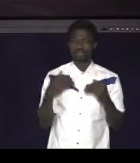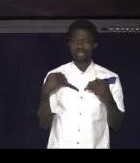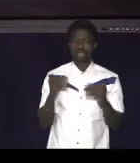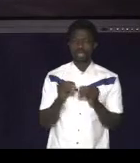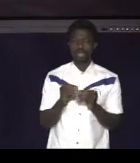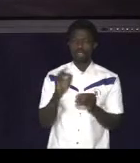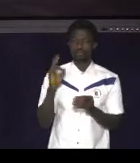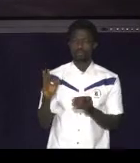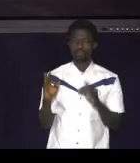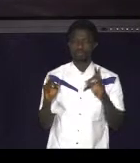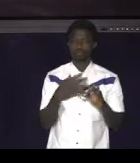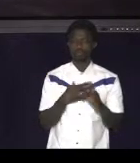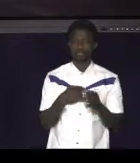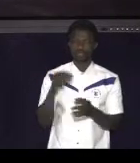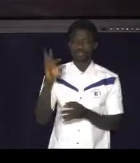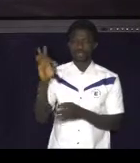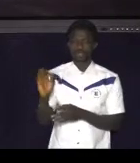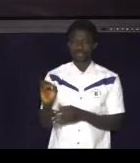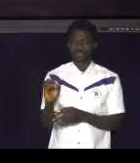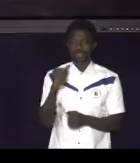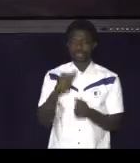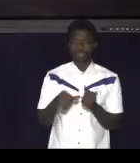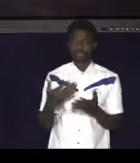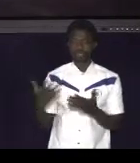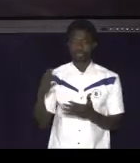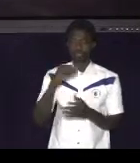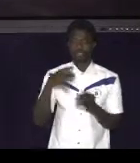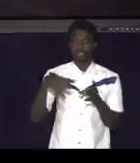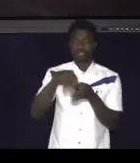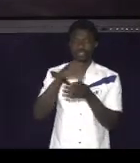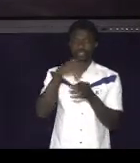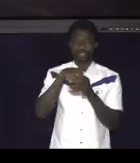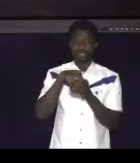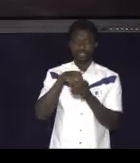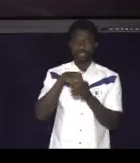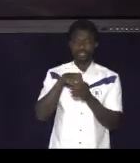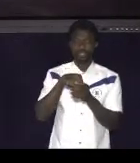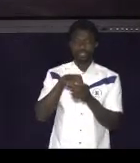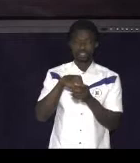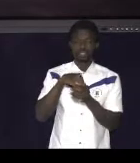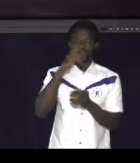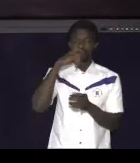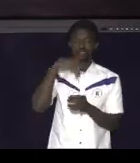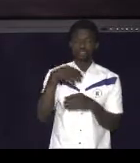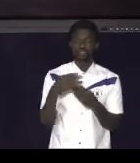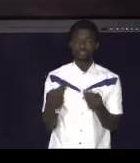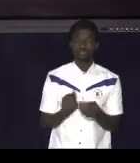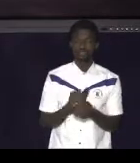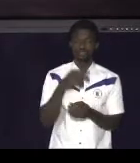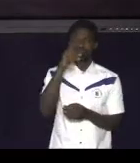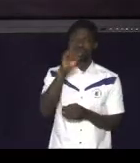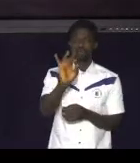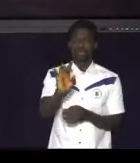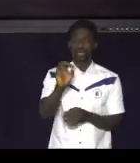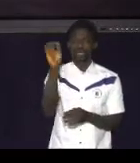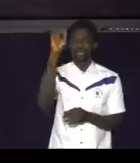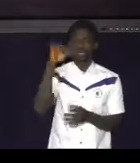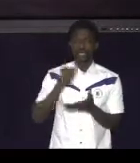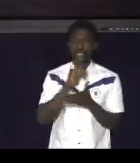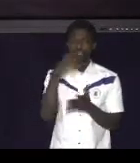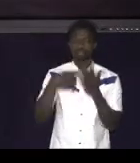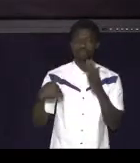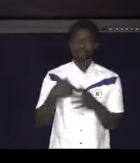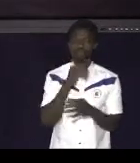and this one which is 90, everything inside this triangle must give us 180 degrees, and that's exactly what we're going to